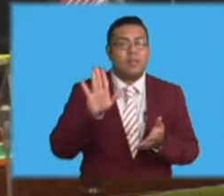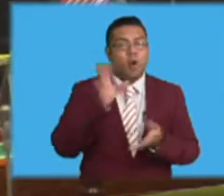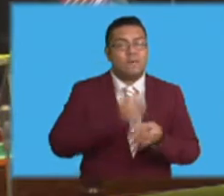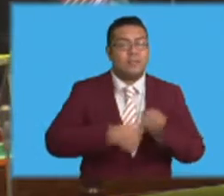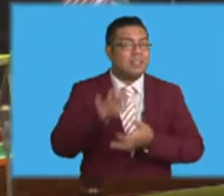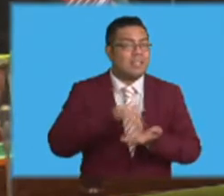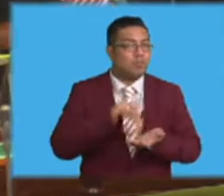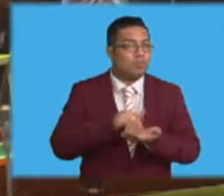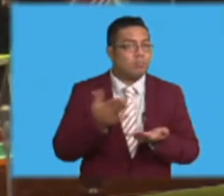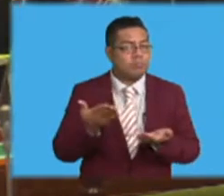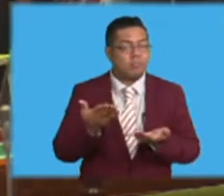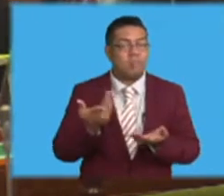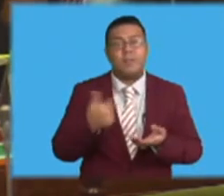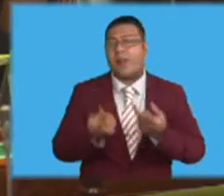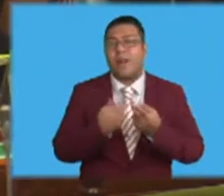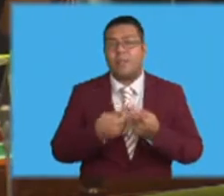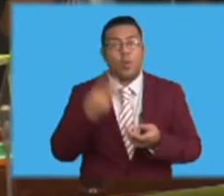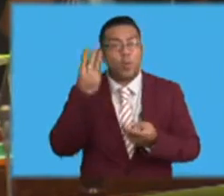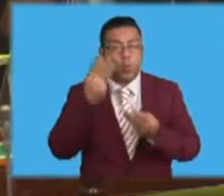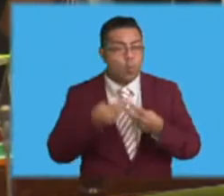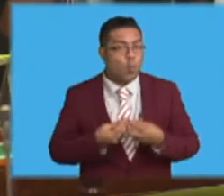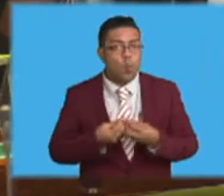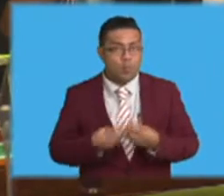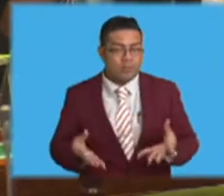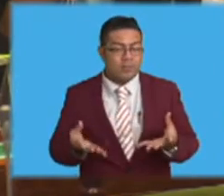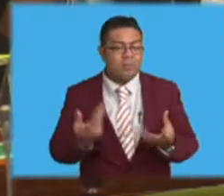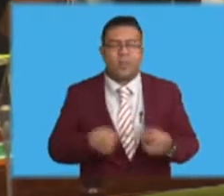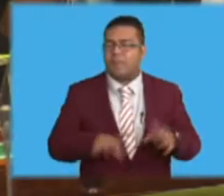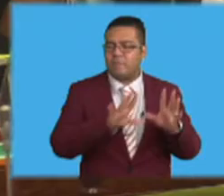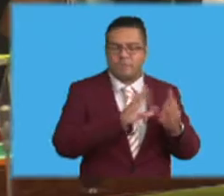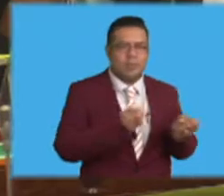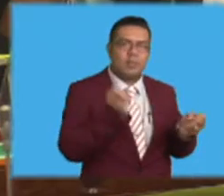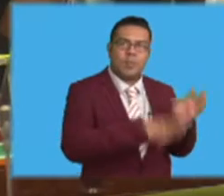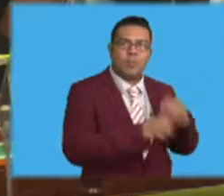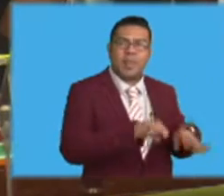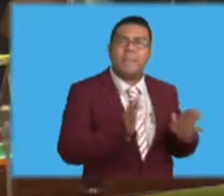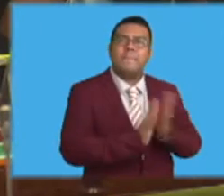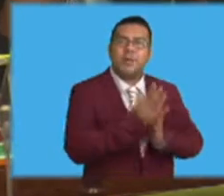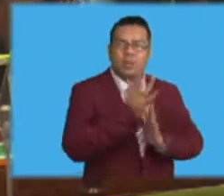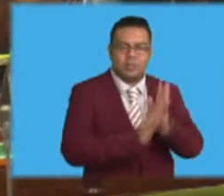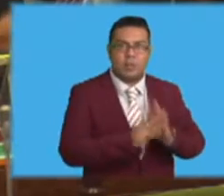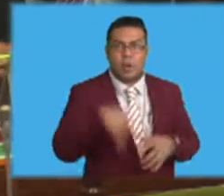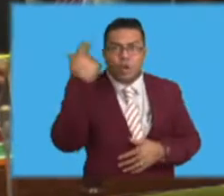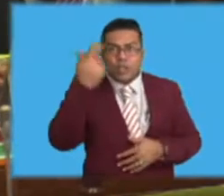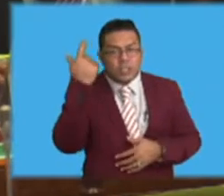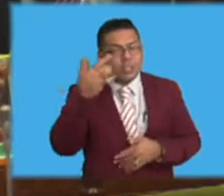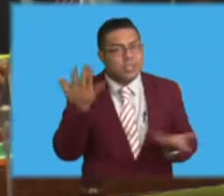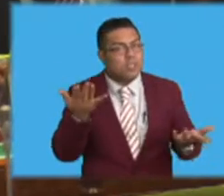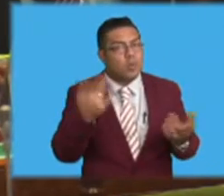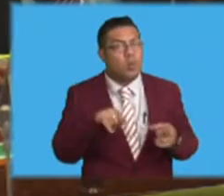In terms of other clinical waste, Madam Speaker, they are disposed and burnt into incinerators. Concerns were raised by the villagers